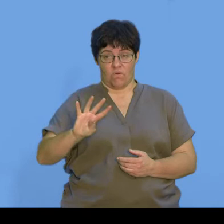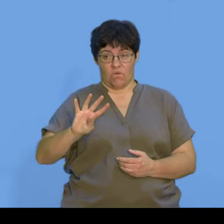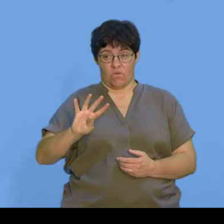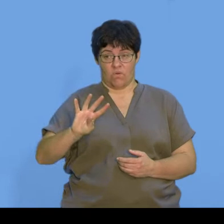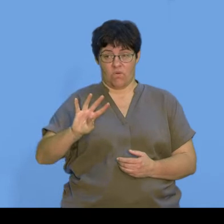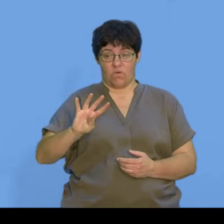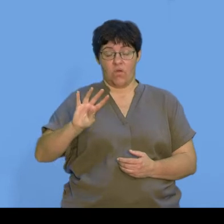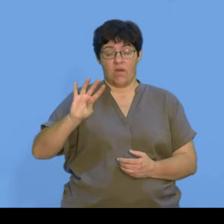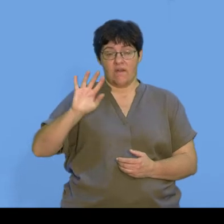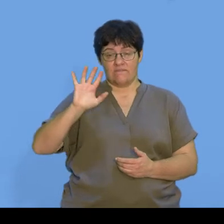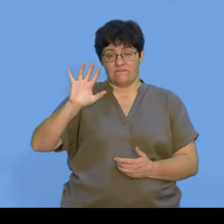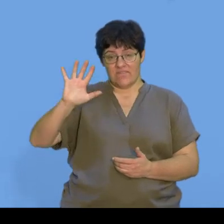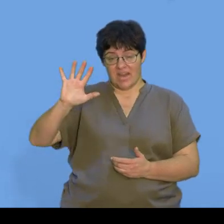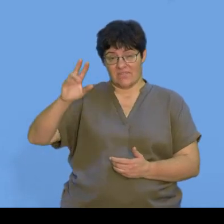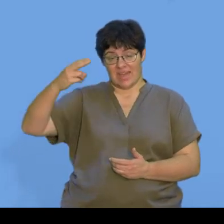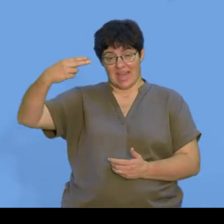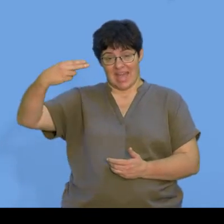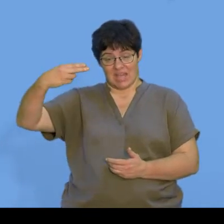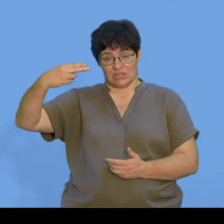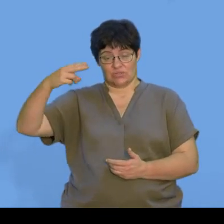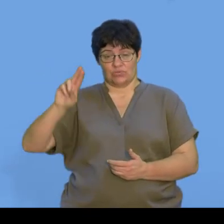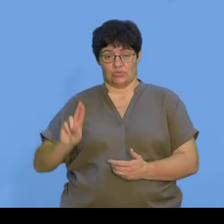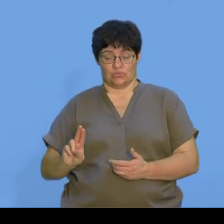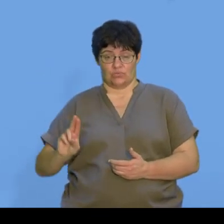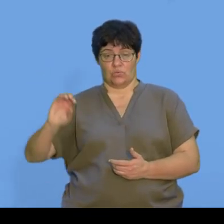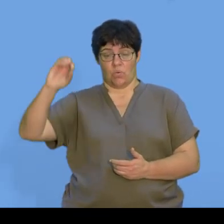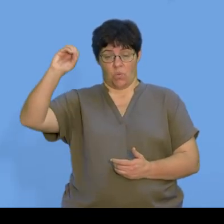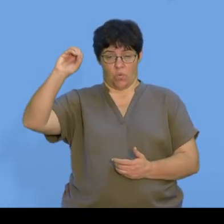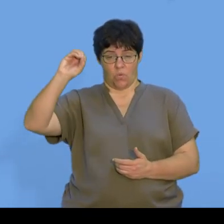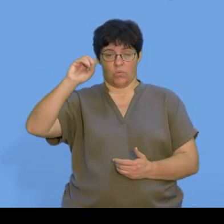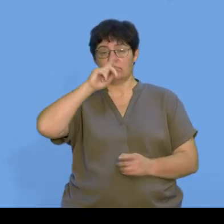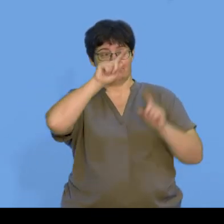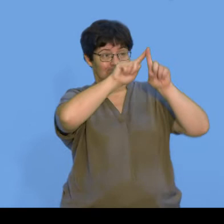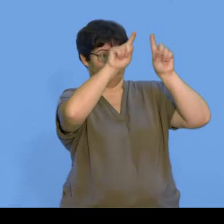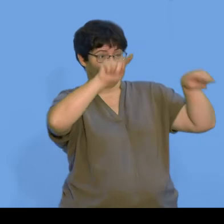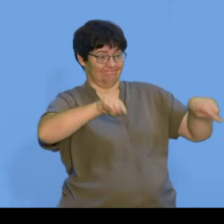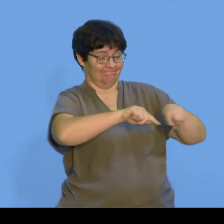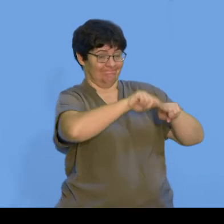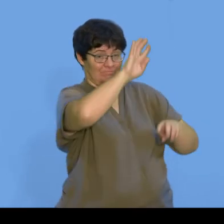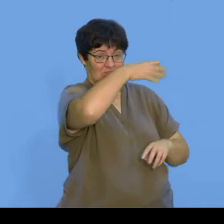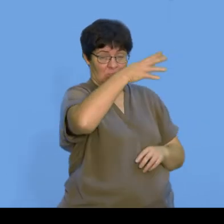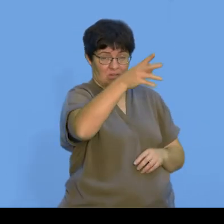5H2O, okay, is, if you go to your periodic table, you'll get